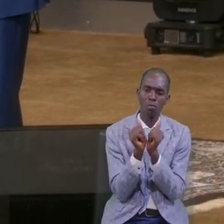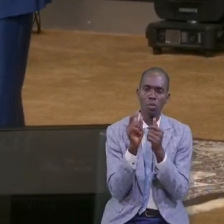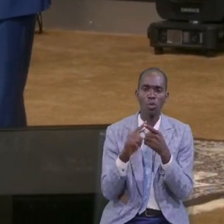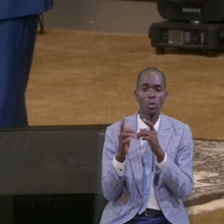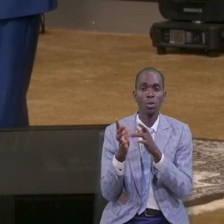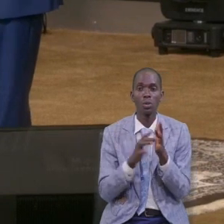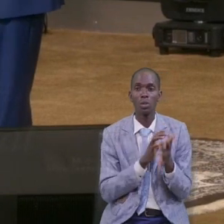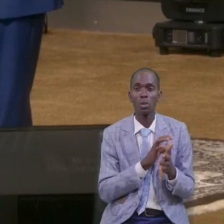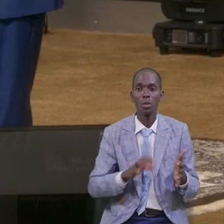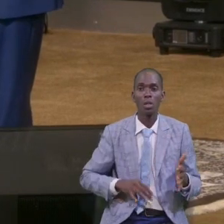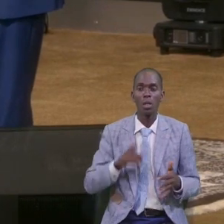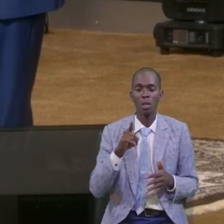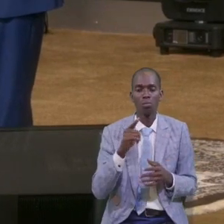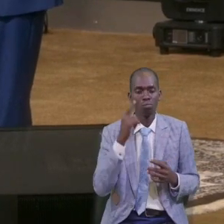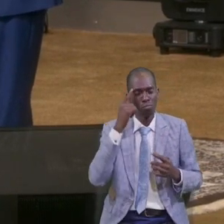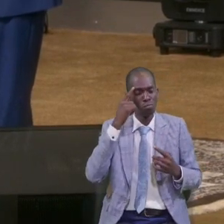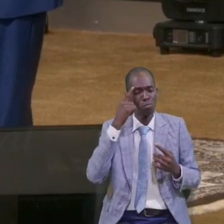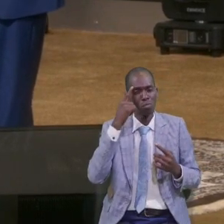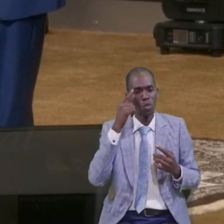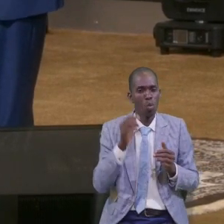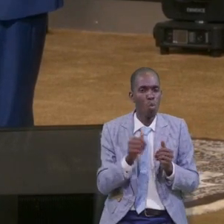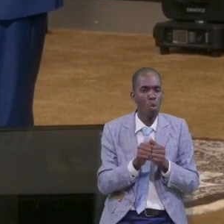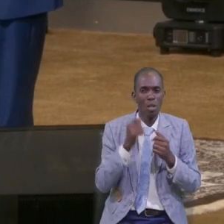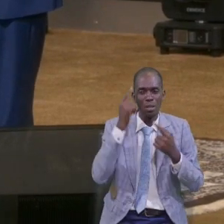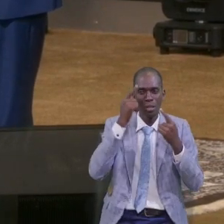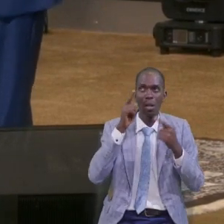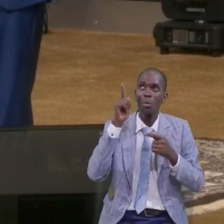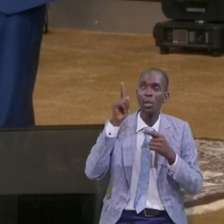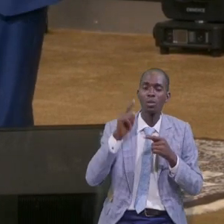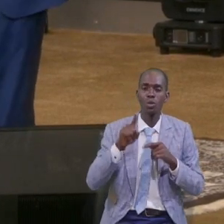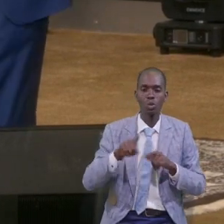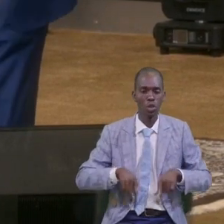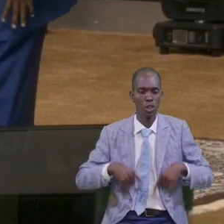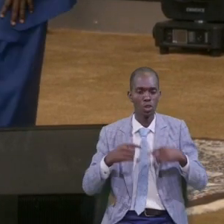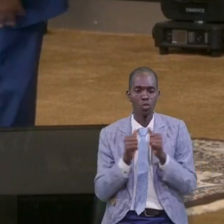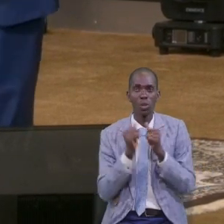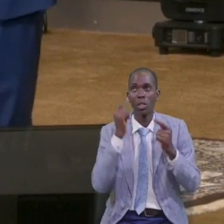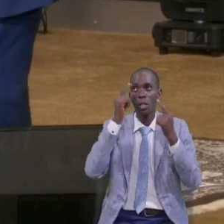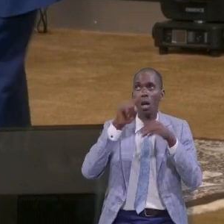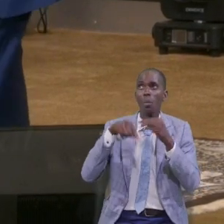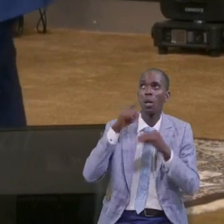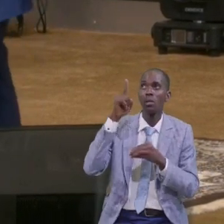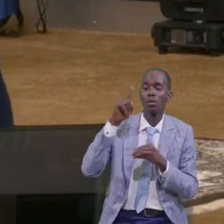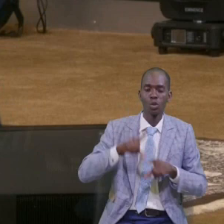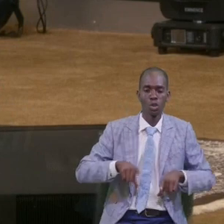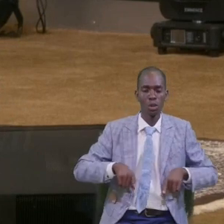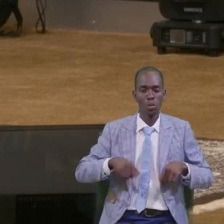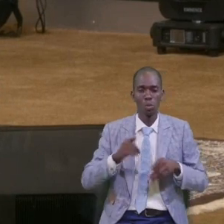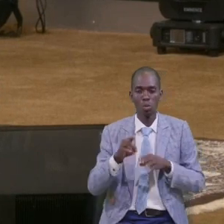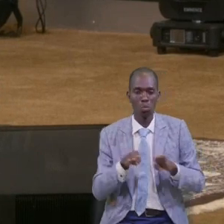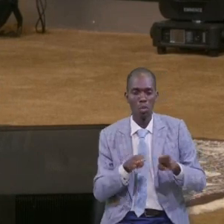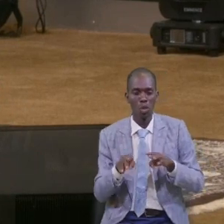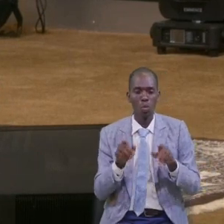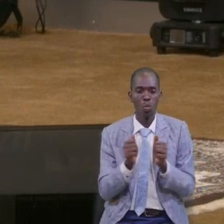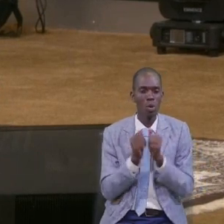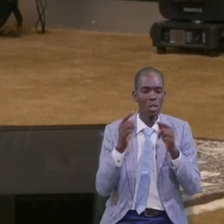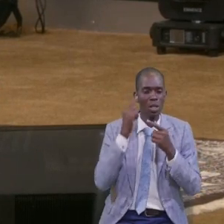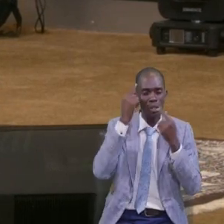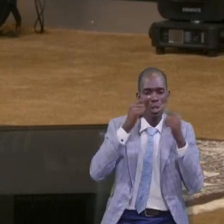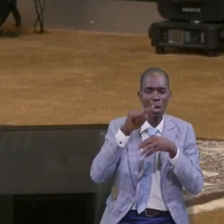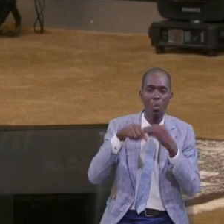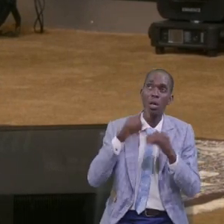think without thinking about Him, and you act without thinking about Him, and you live without thinking about Him. We need to